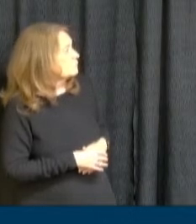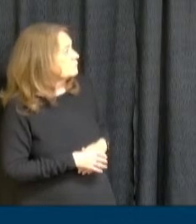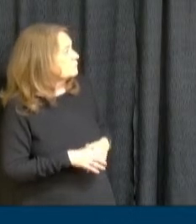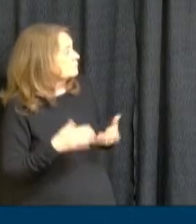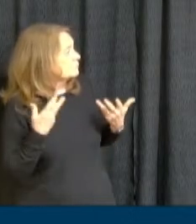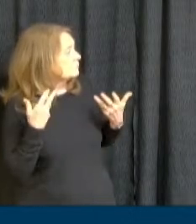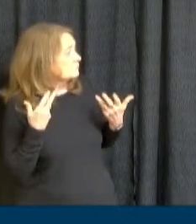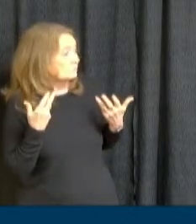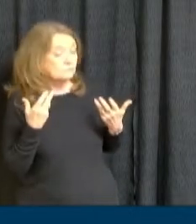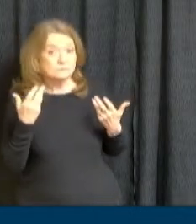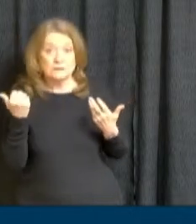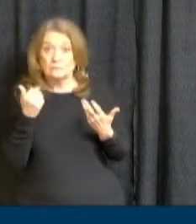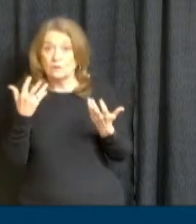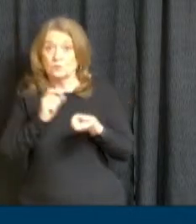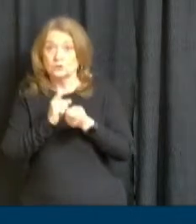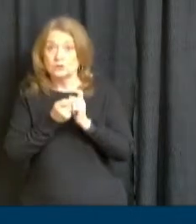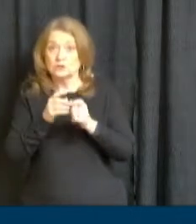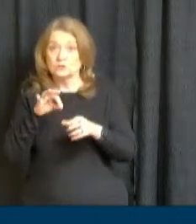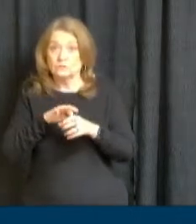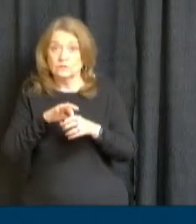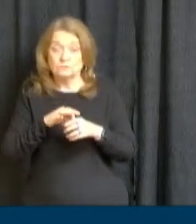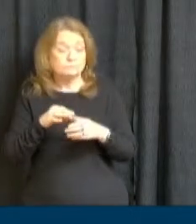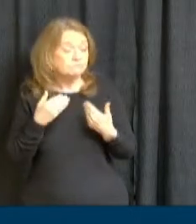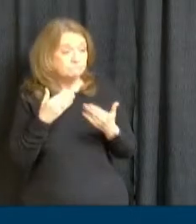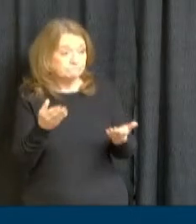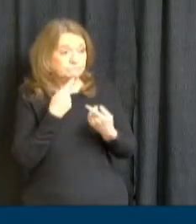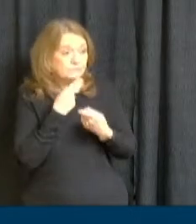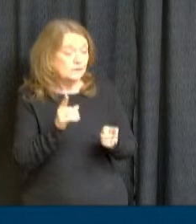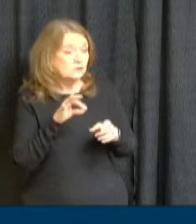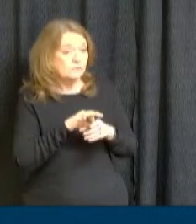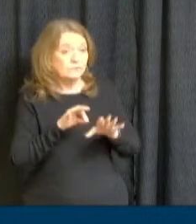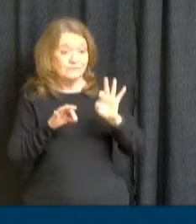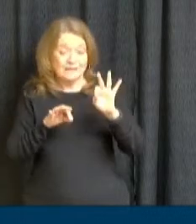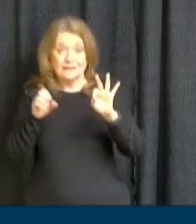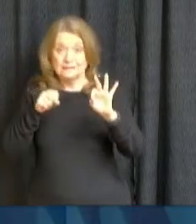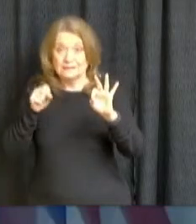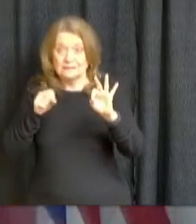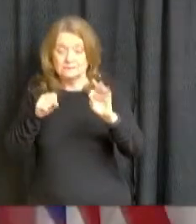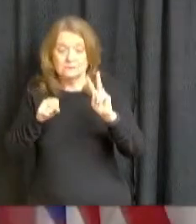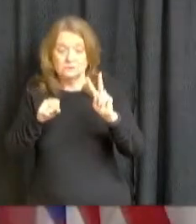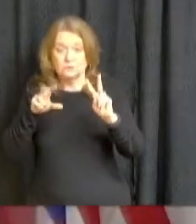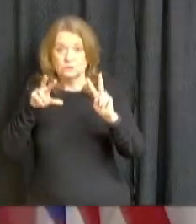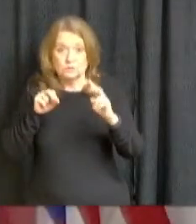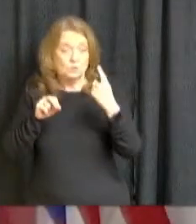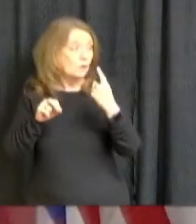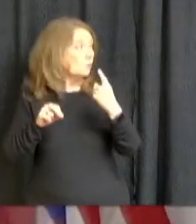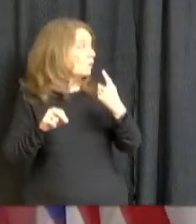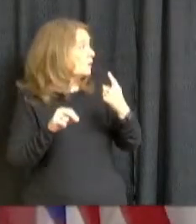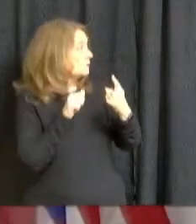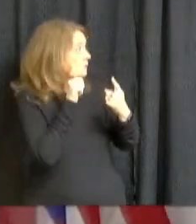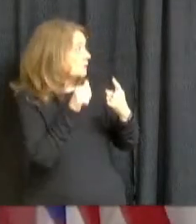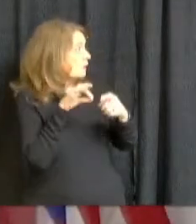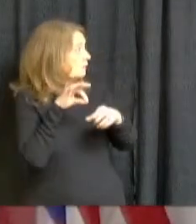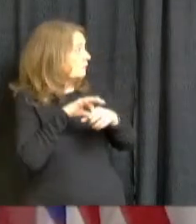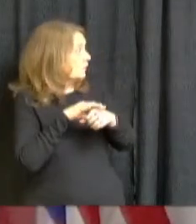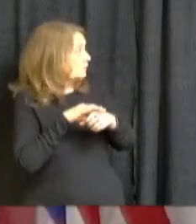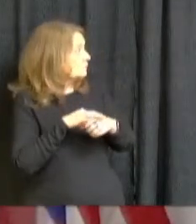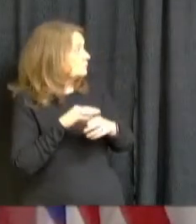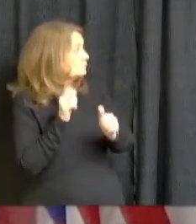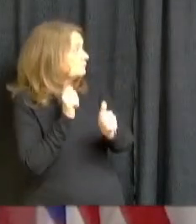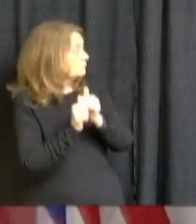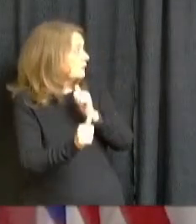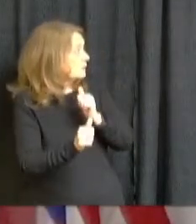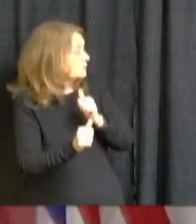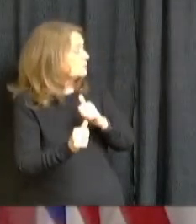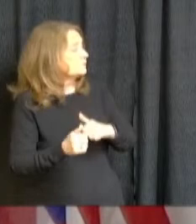Every member voted. Any member wish to change their vote? Madam Clerk, take the vote. 9 yes, 2 no, 1 abstain. Ordinance 74 is adopted. First